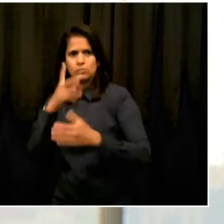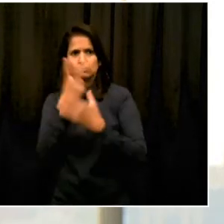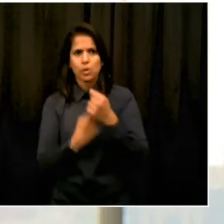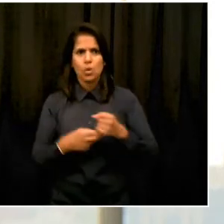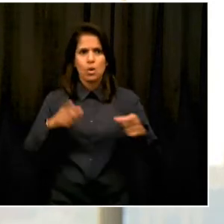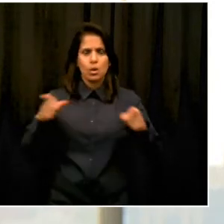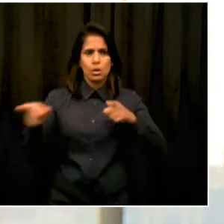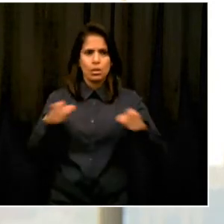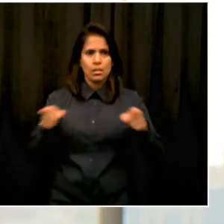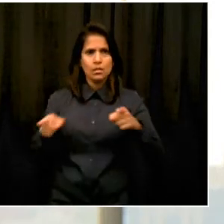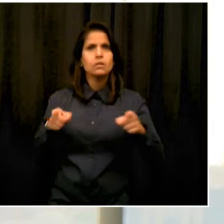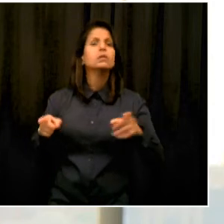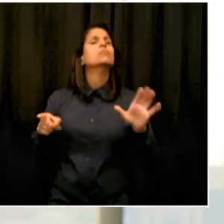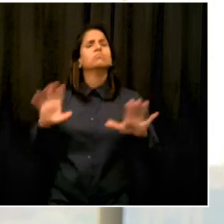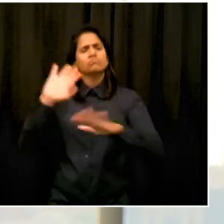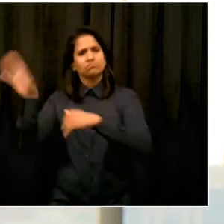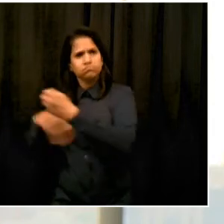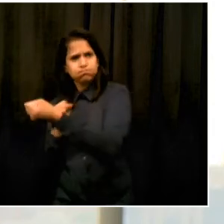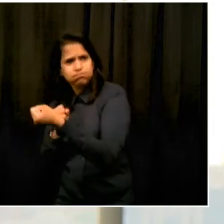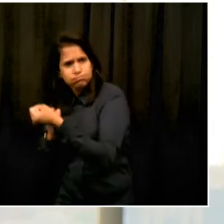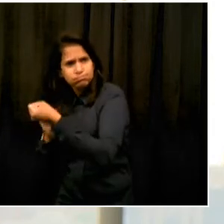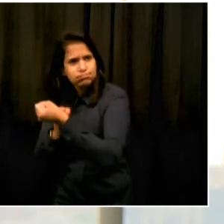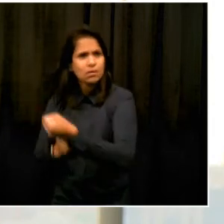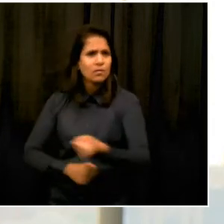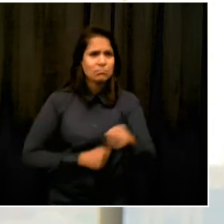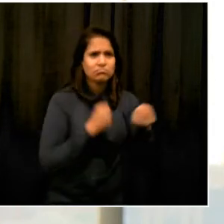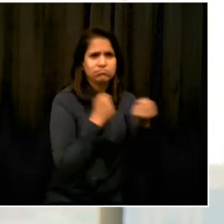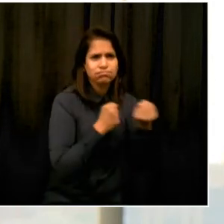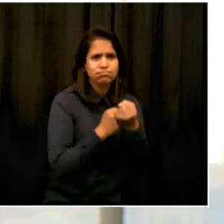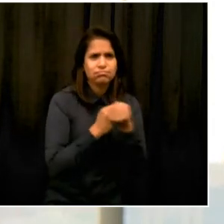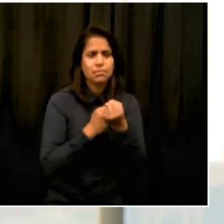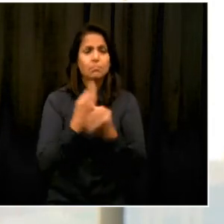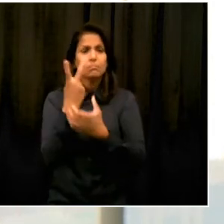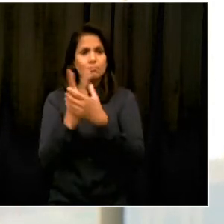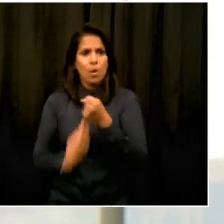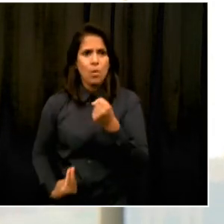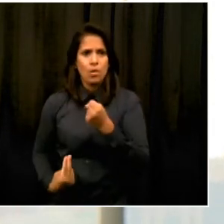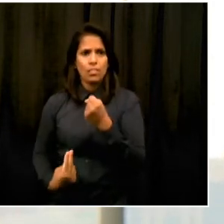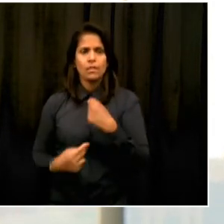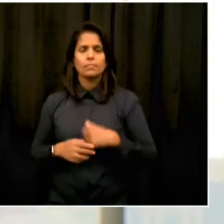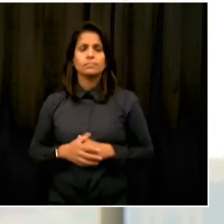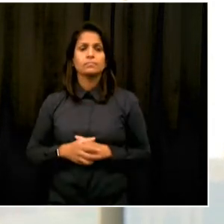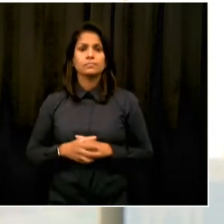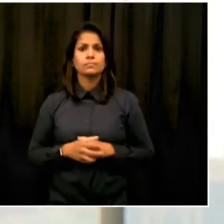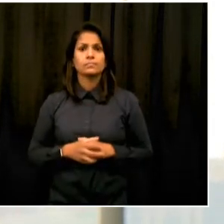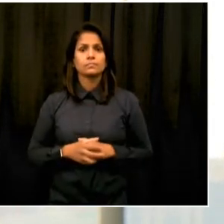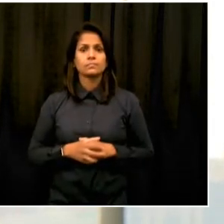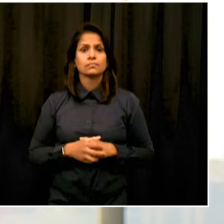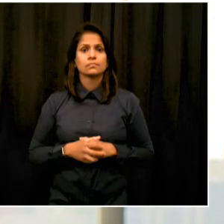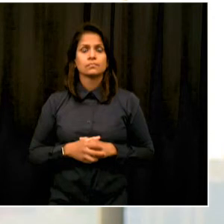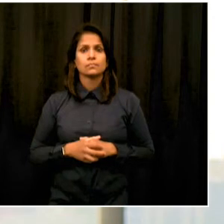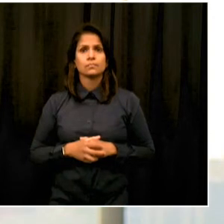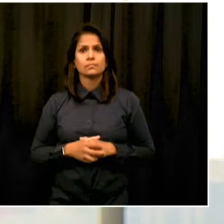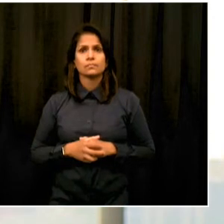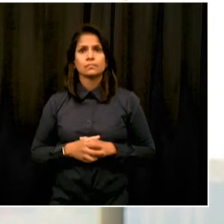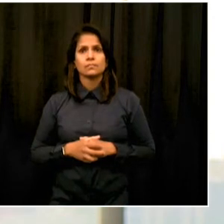Thank God we have some of the truly greatest teaching hospitals on the